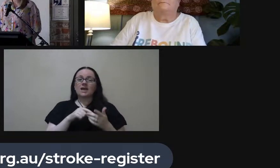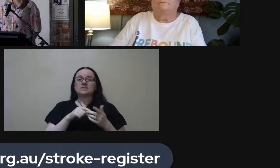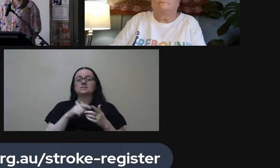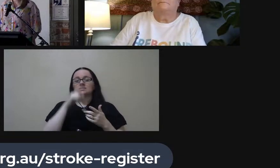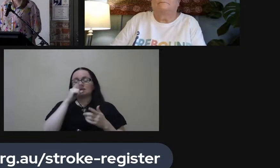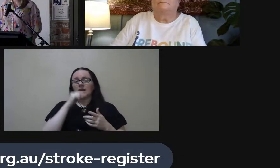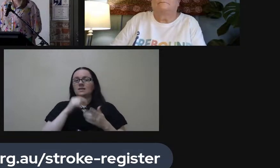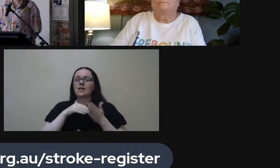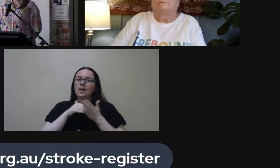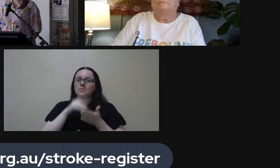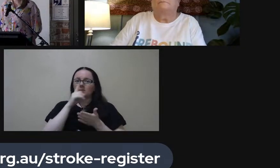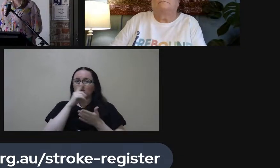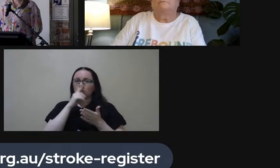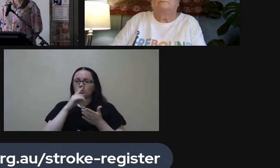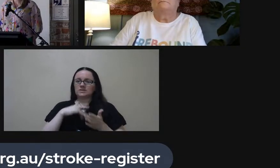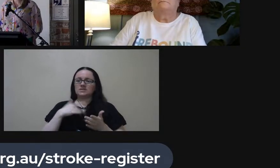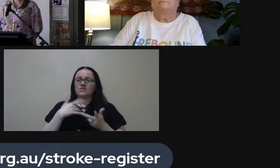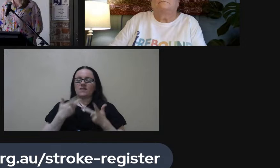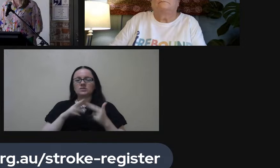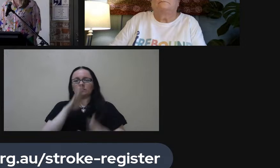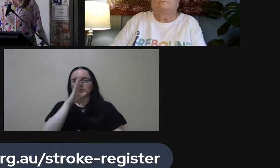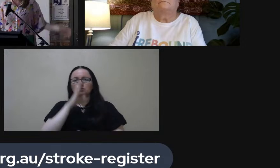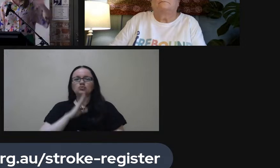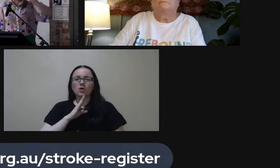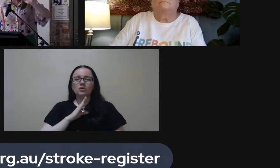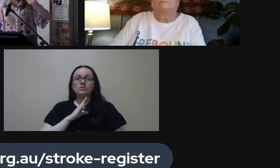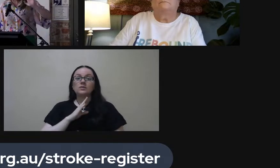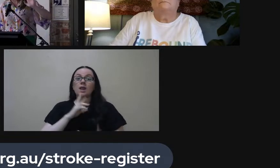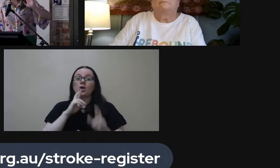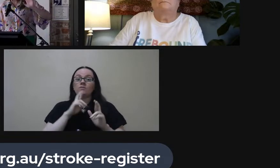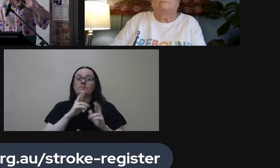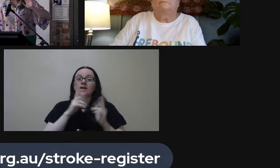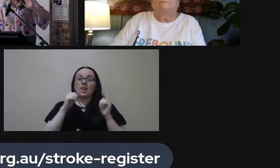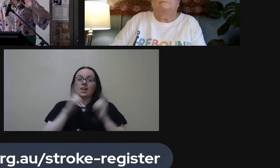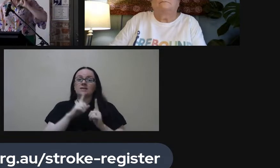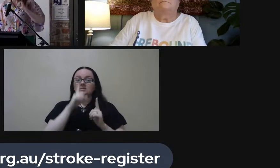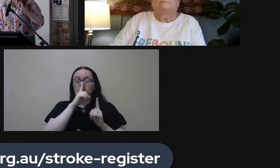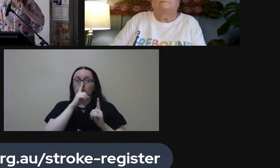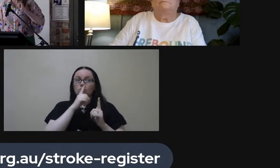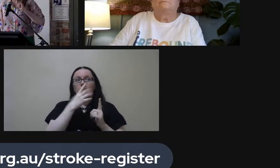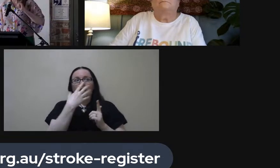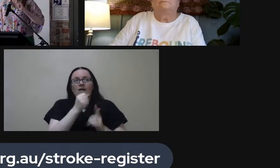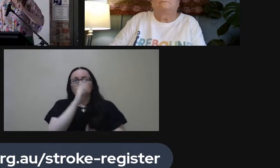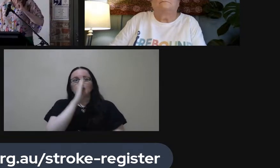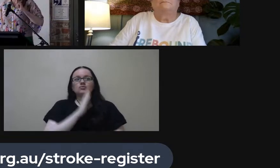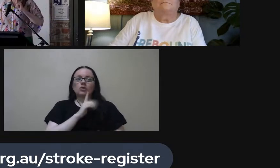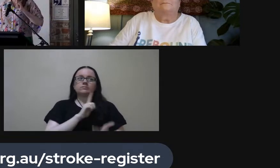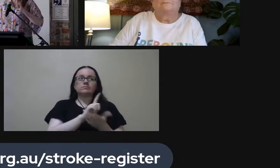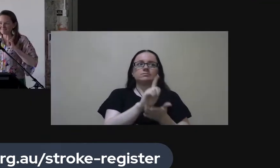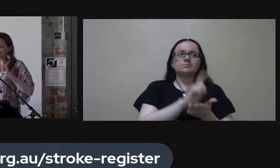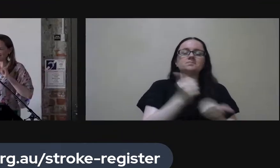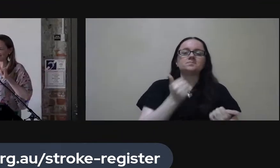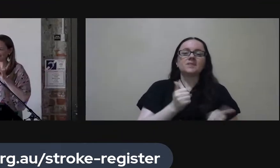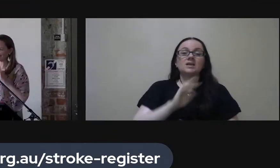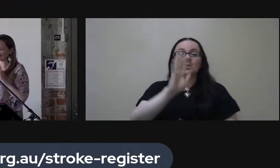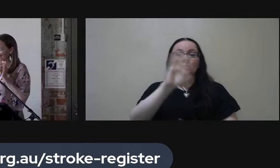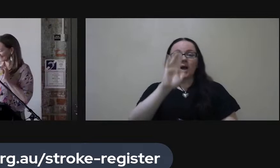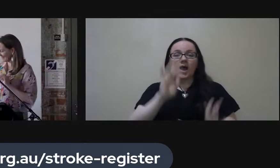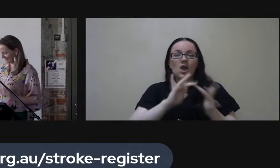best lives and that less people have to experience stroke at all. So bye everyone online, and we'll see you next time.